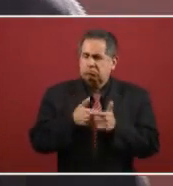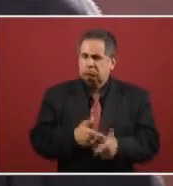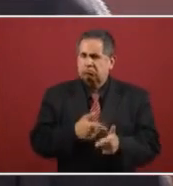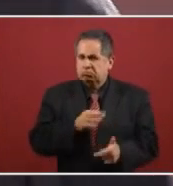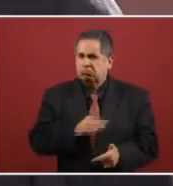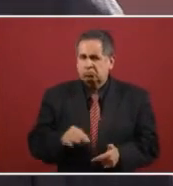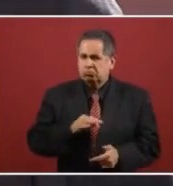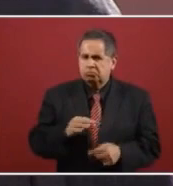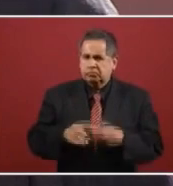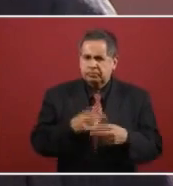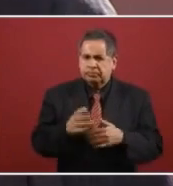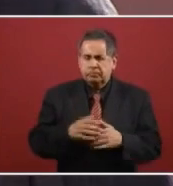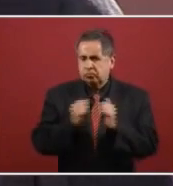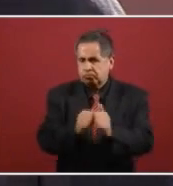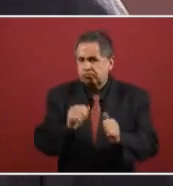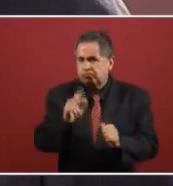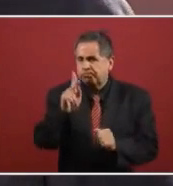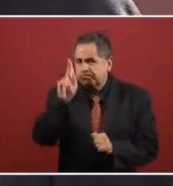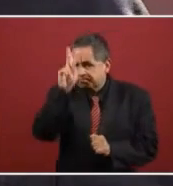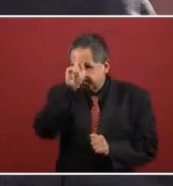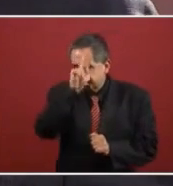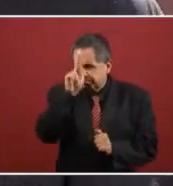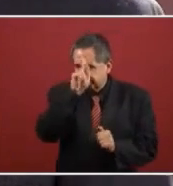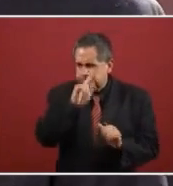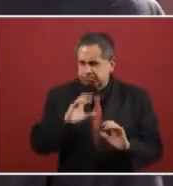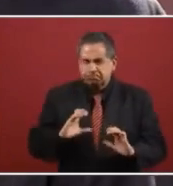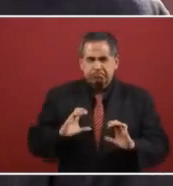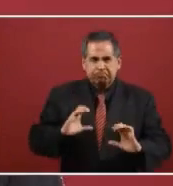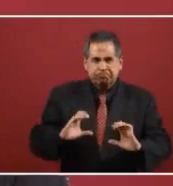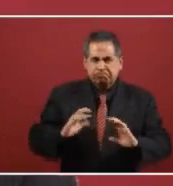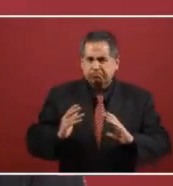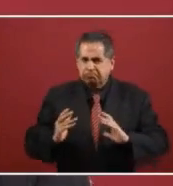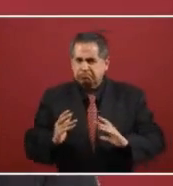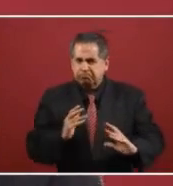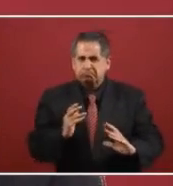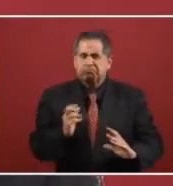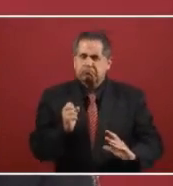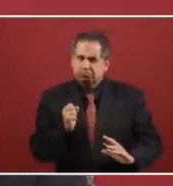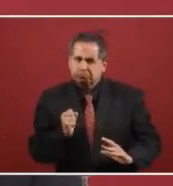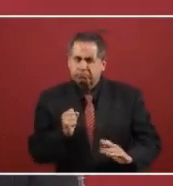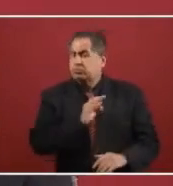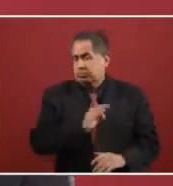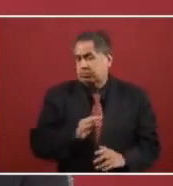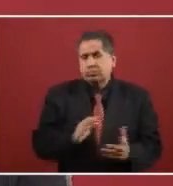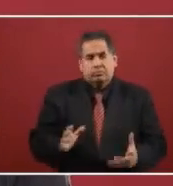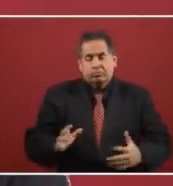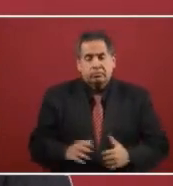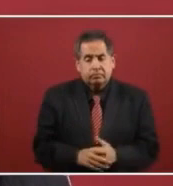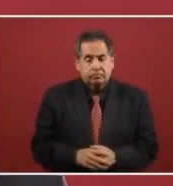todo as lo necessary, prudente but as que prudent, exigen las circunstancias. but that the circumstances require.